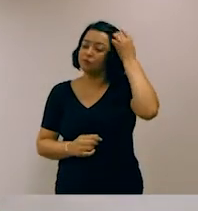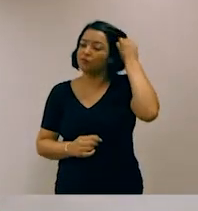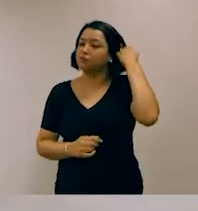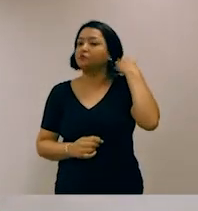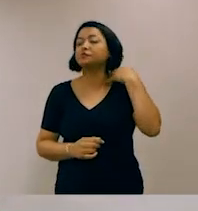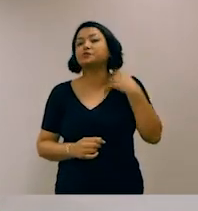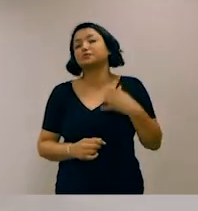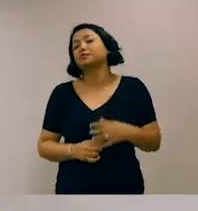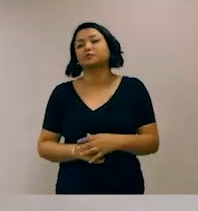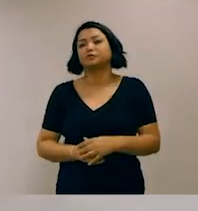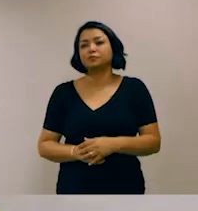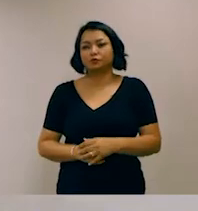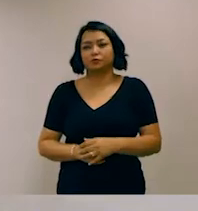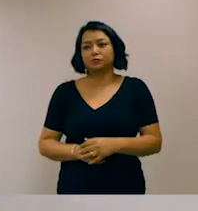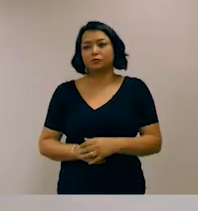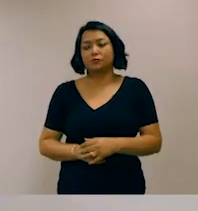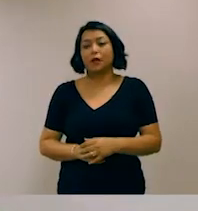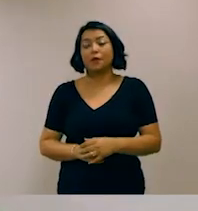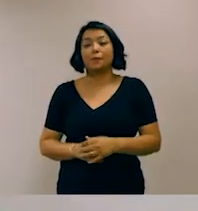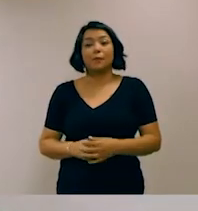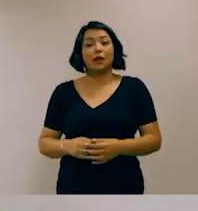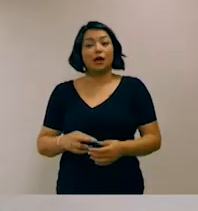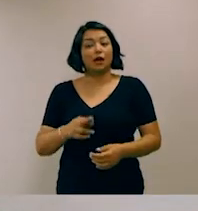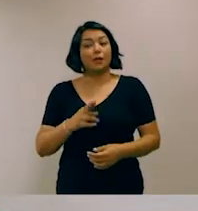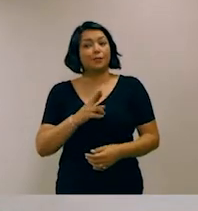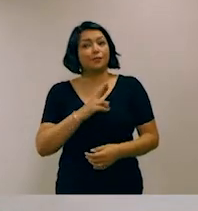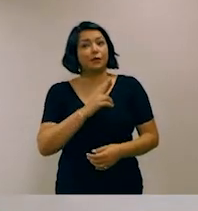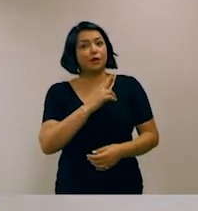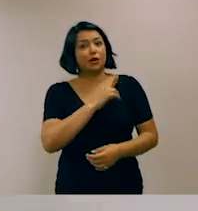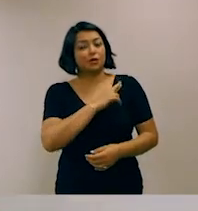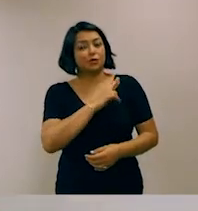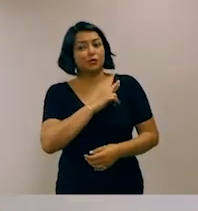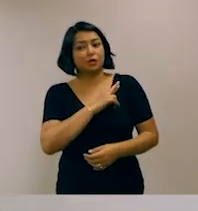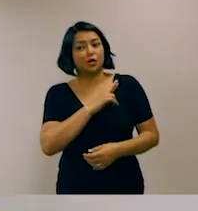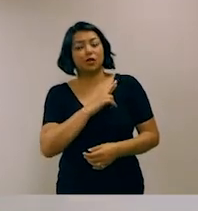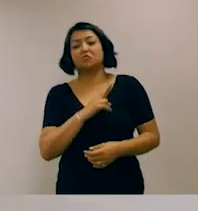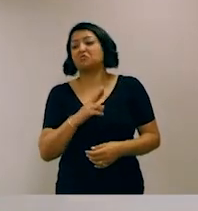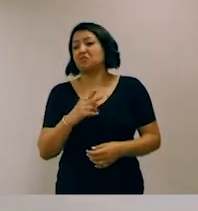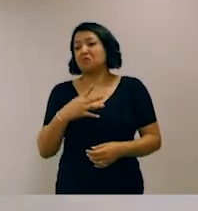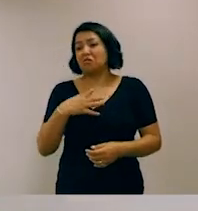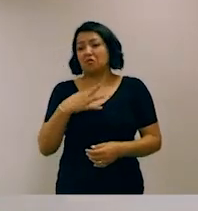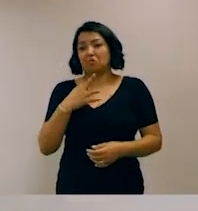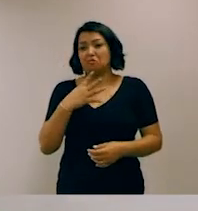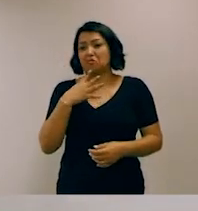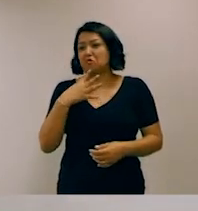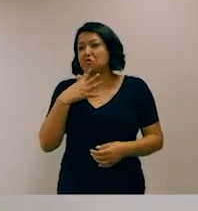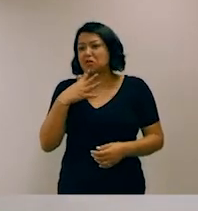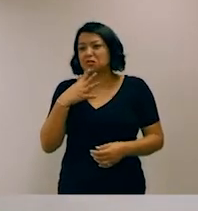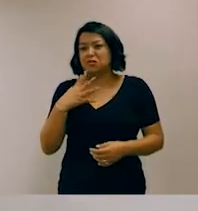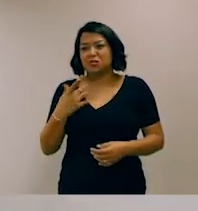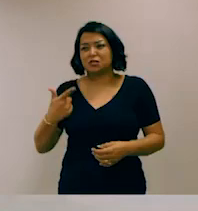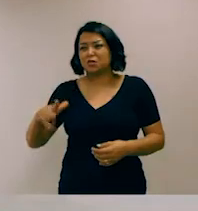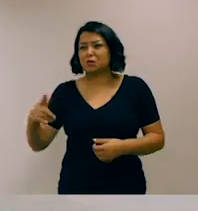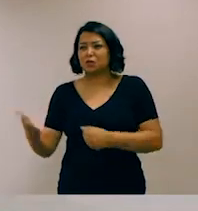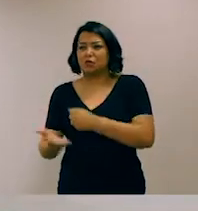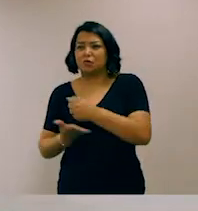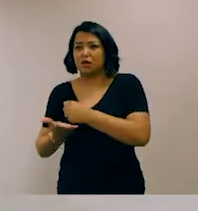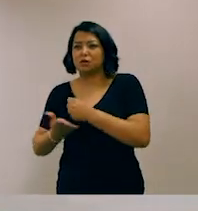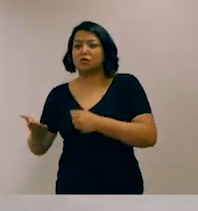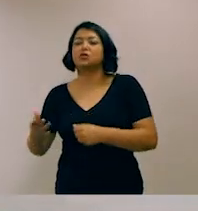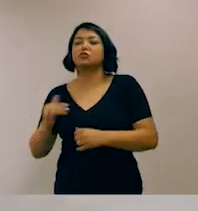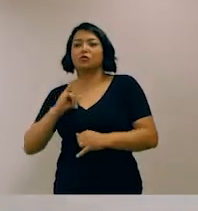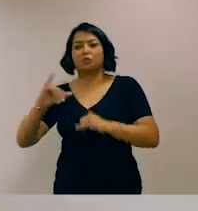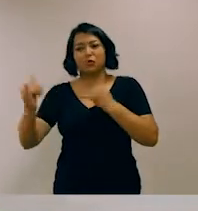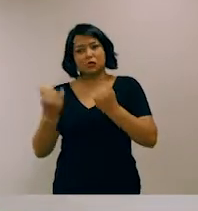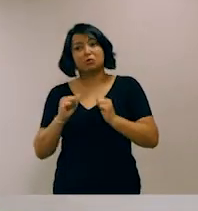it. So, as regards this part, I didn't know this database. I had no idea it existed, but